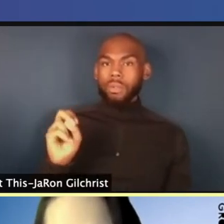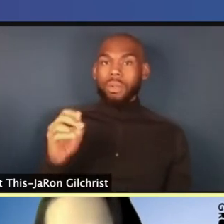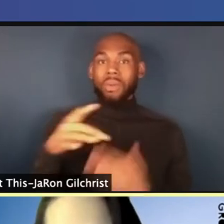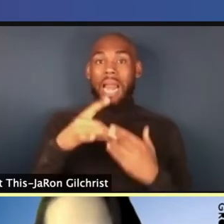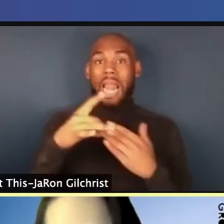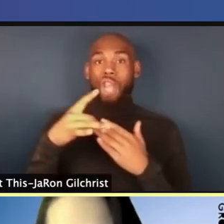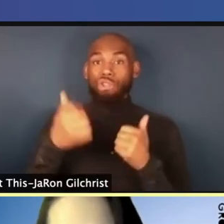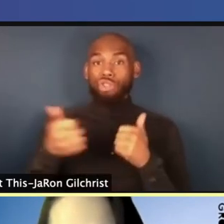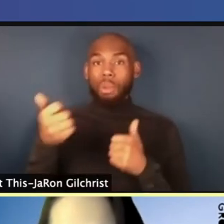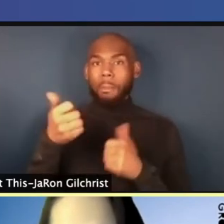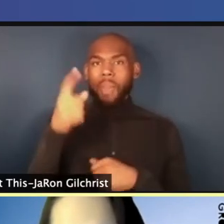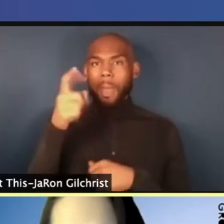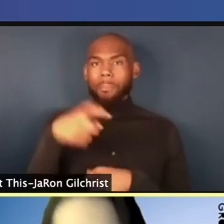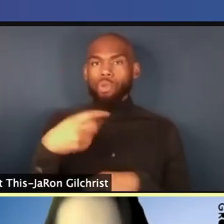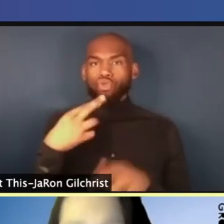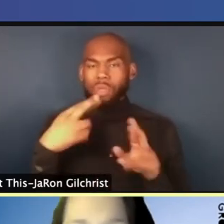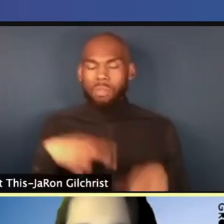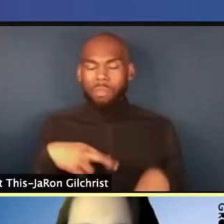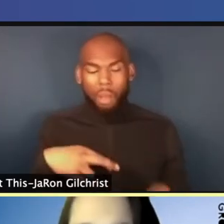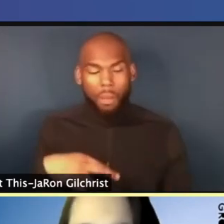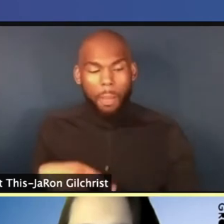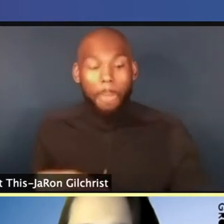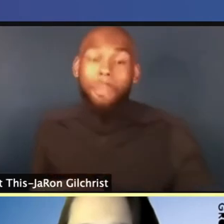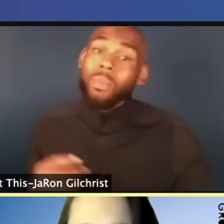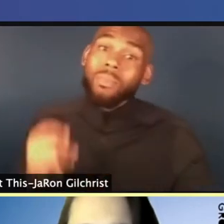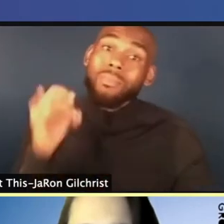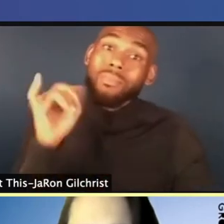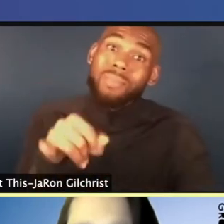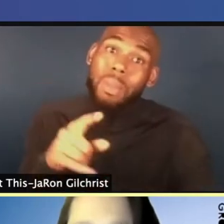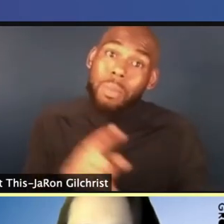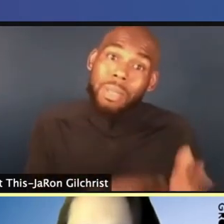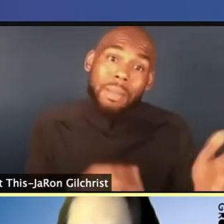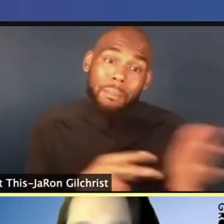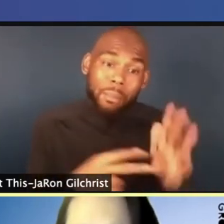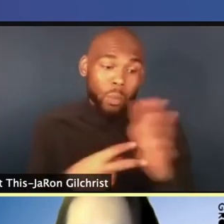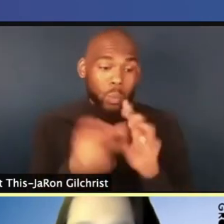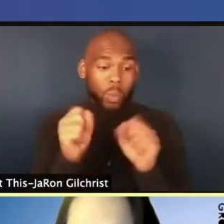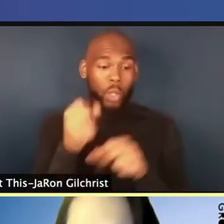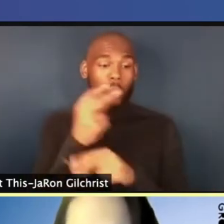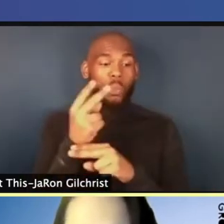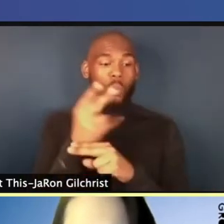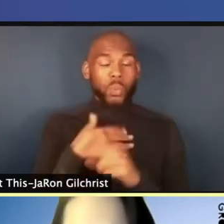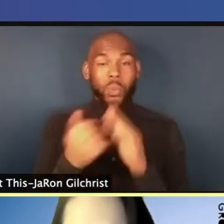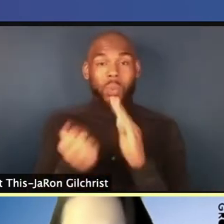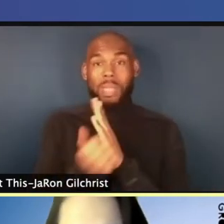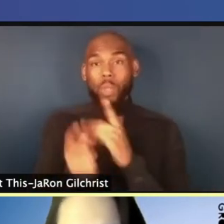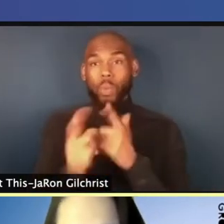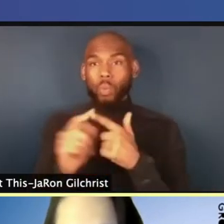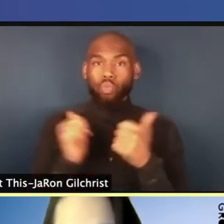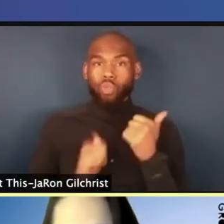that's what I sort of mean by artists can get involved in using our skills to dramatize the conflict.